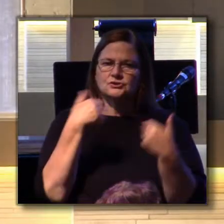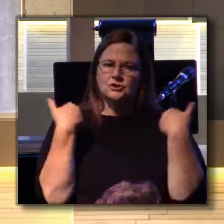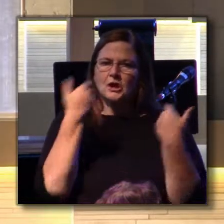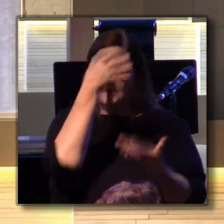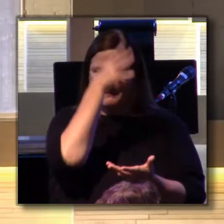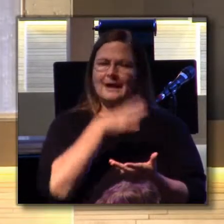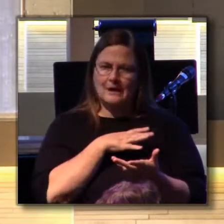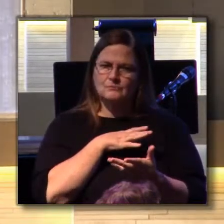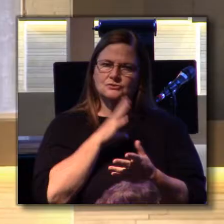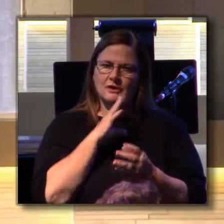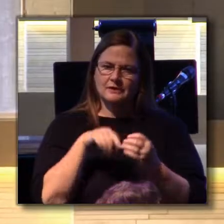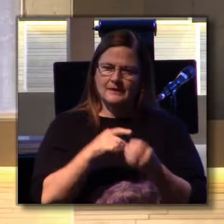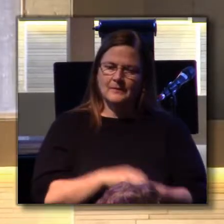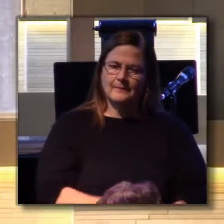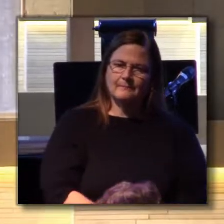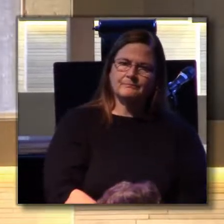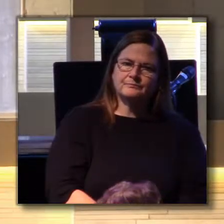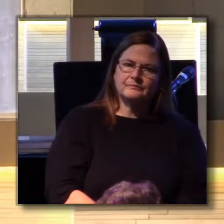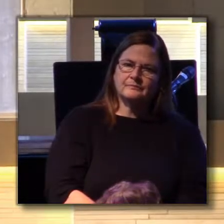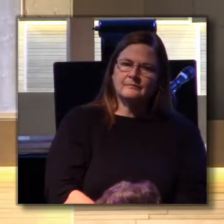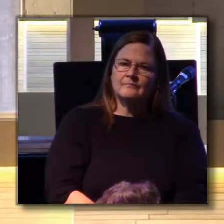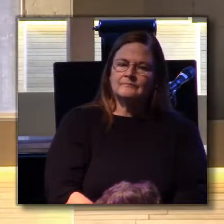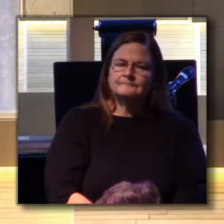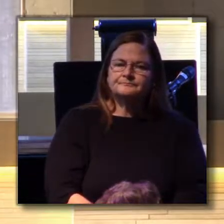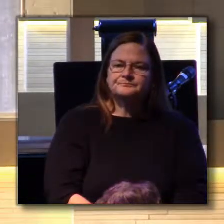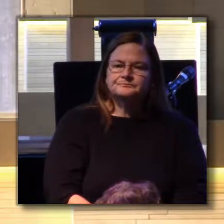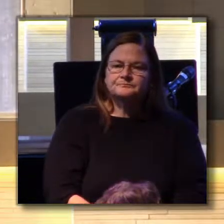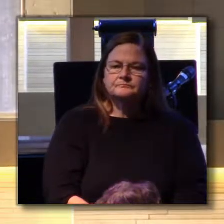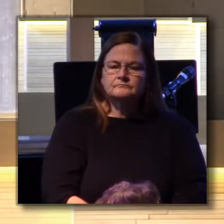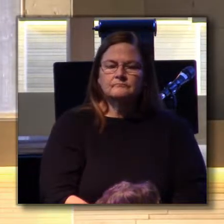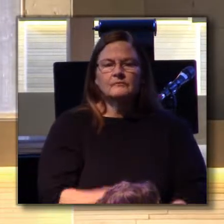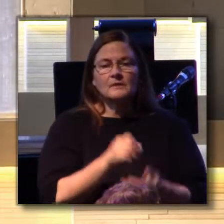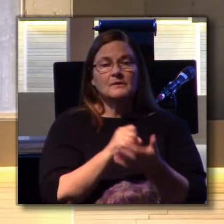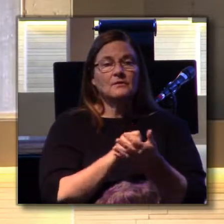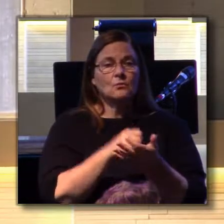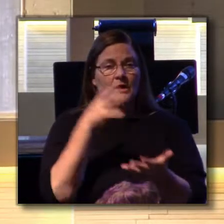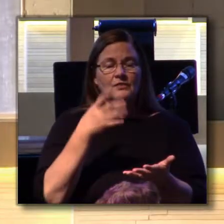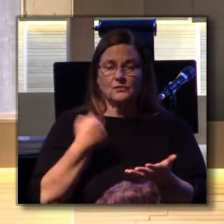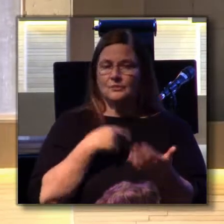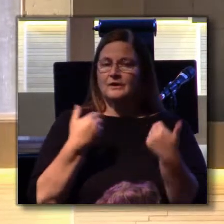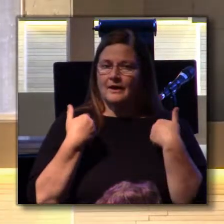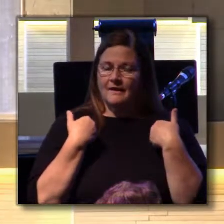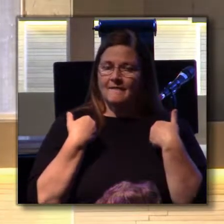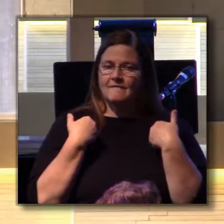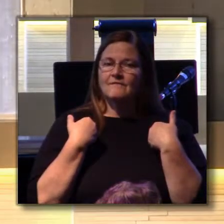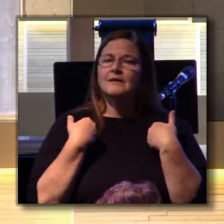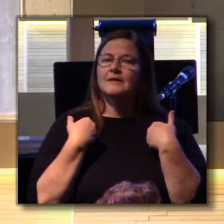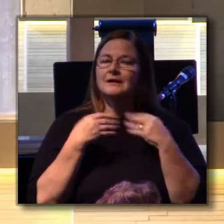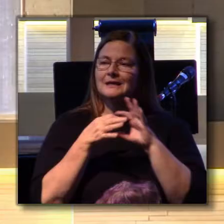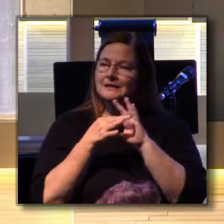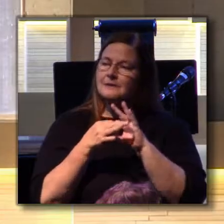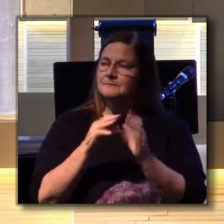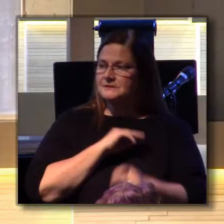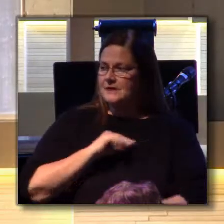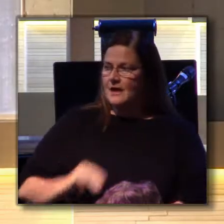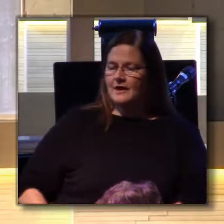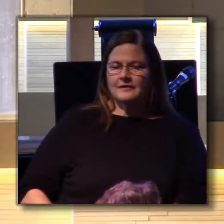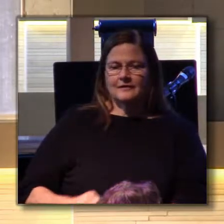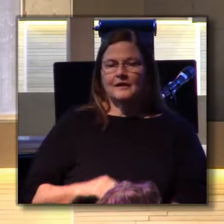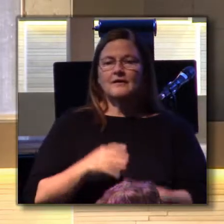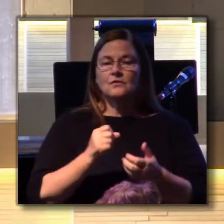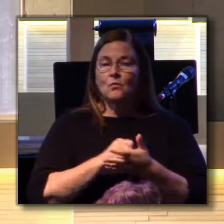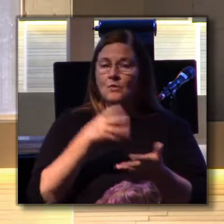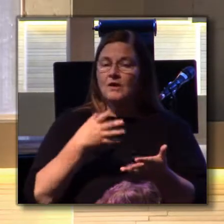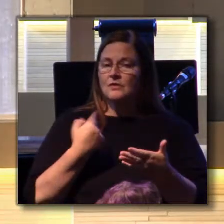had who was struggling. But the wealth that we have in Messiah and the wealth that we have in a